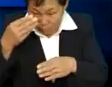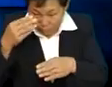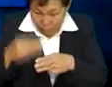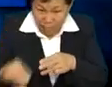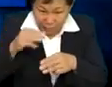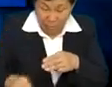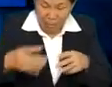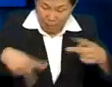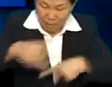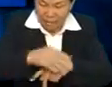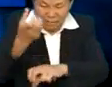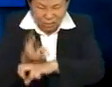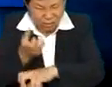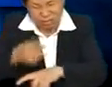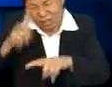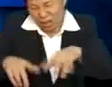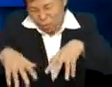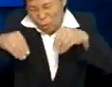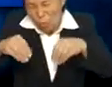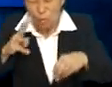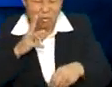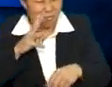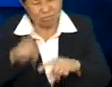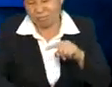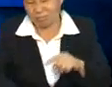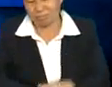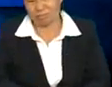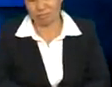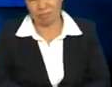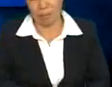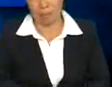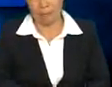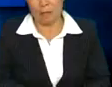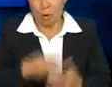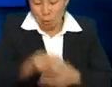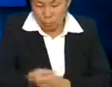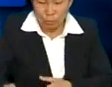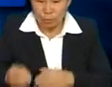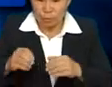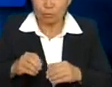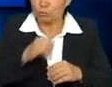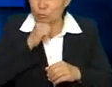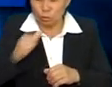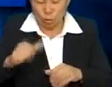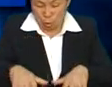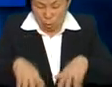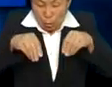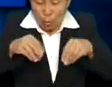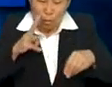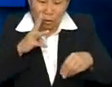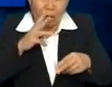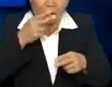metal, plastic and stone cannot absorb water. Objects that do not